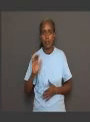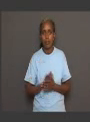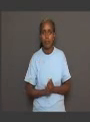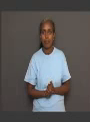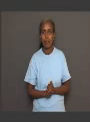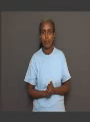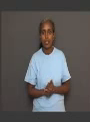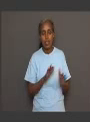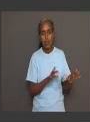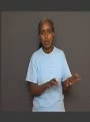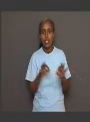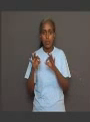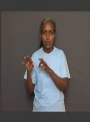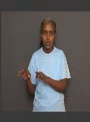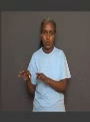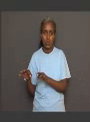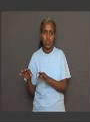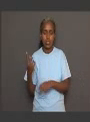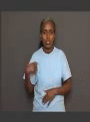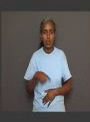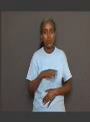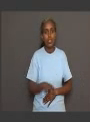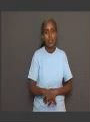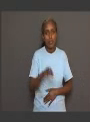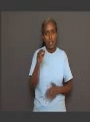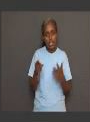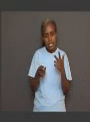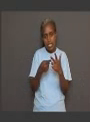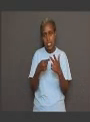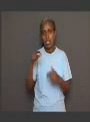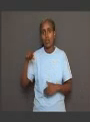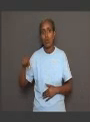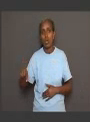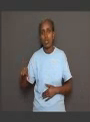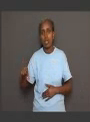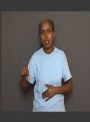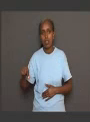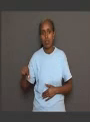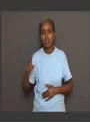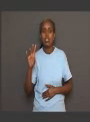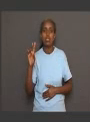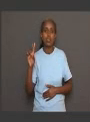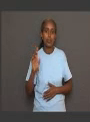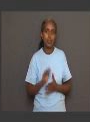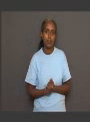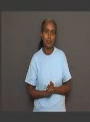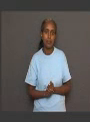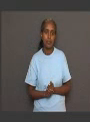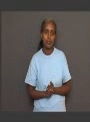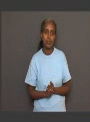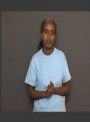0.5. By substitution, we find the third quartile to be